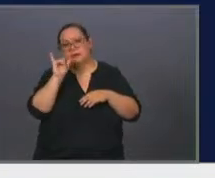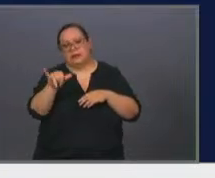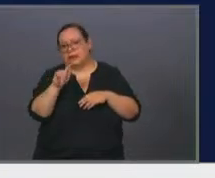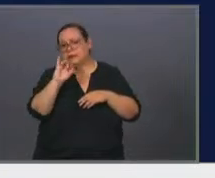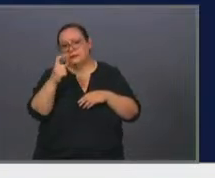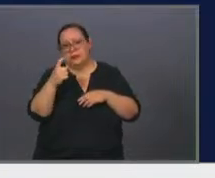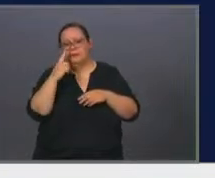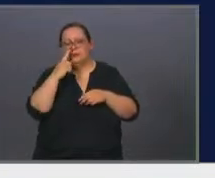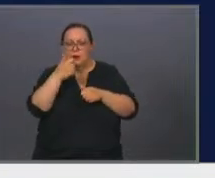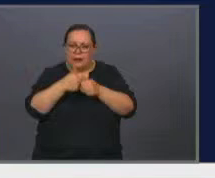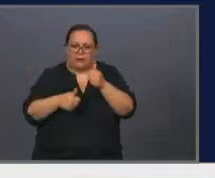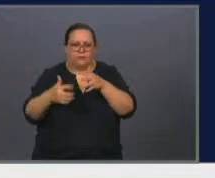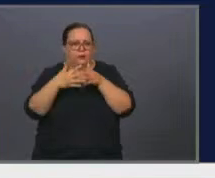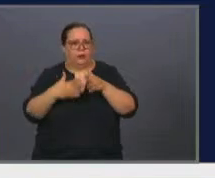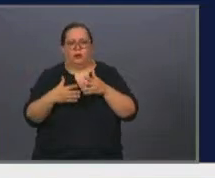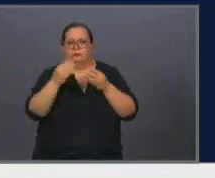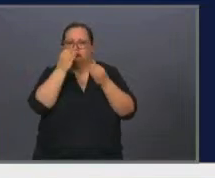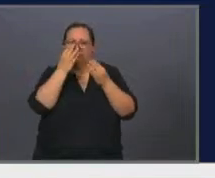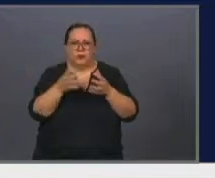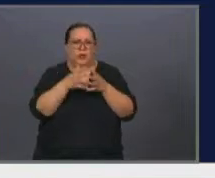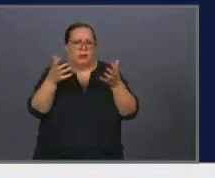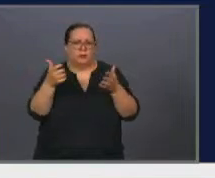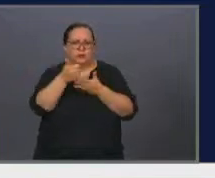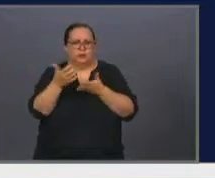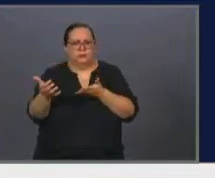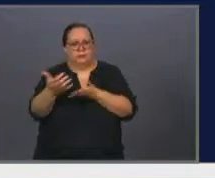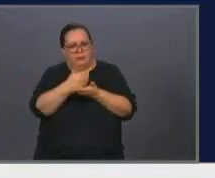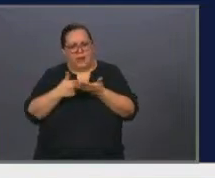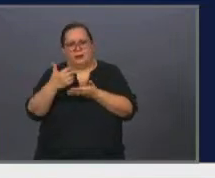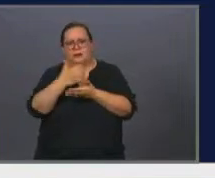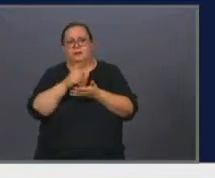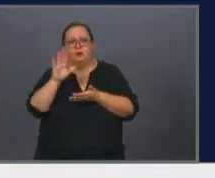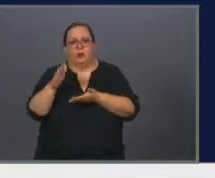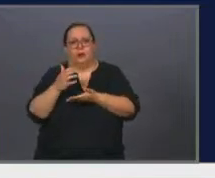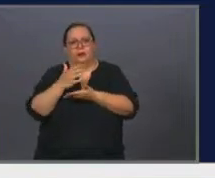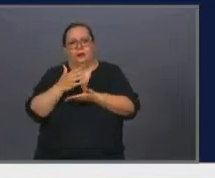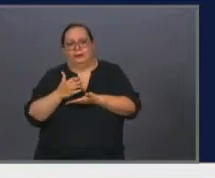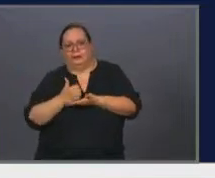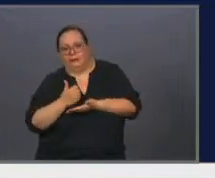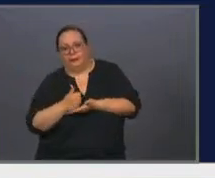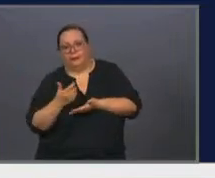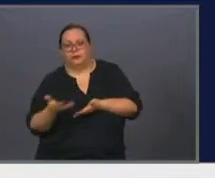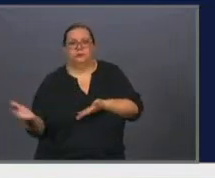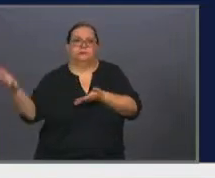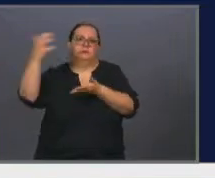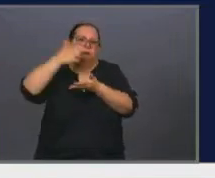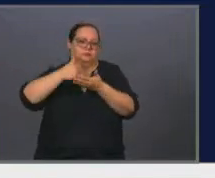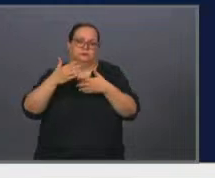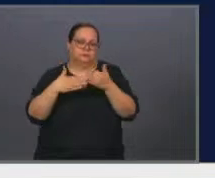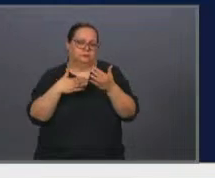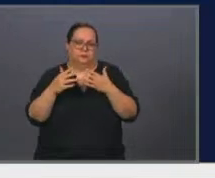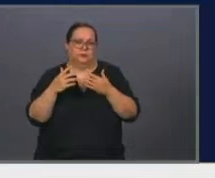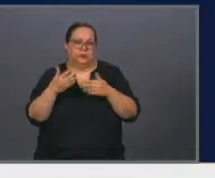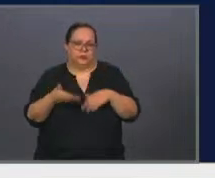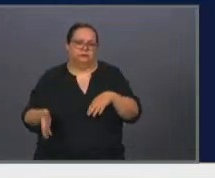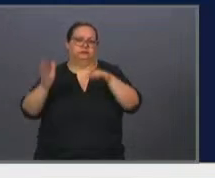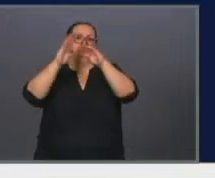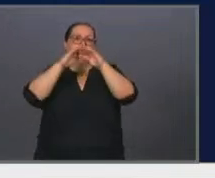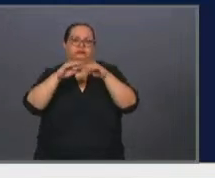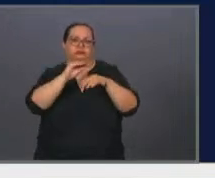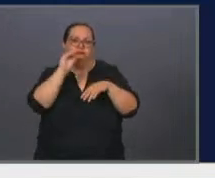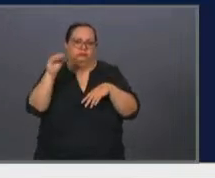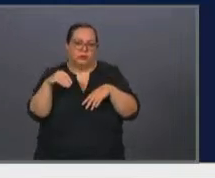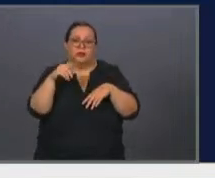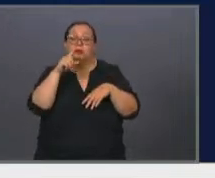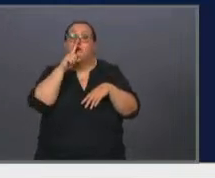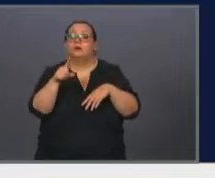make, whatever your income status is, this is an enormous tax. And so, yes, people are frustrated. They're seeing it play